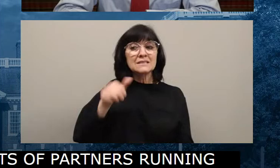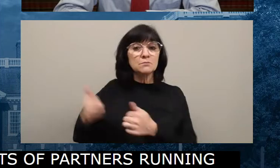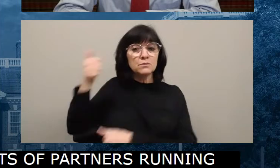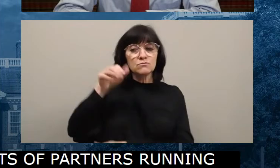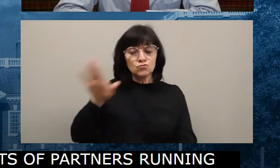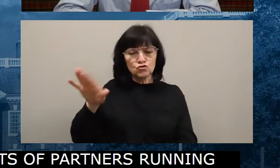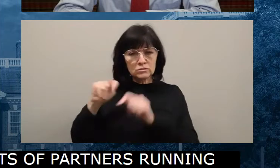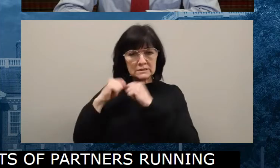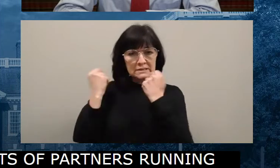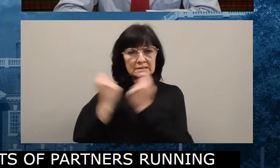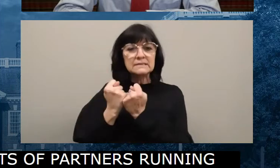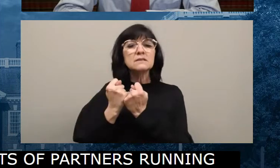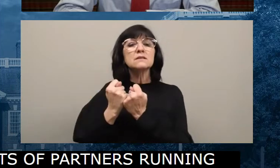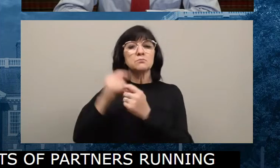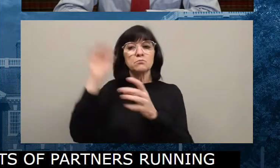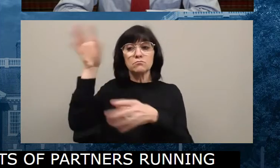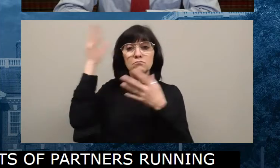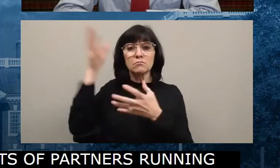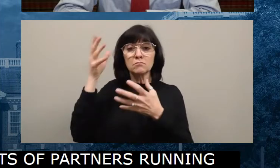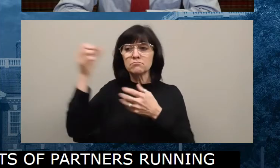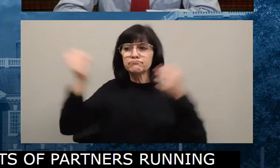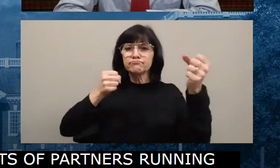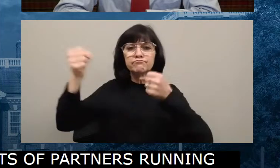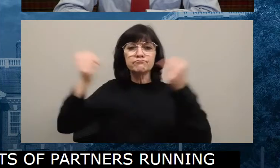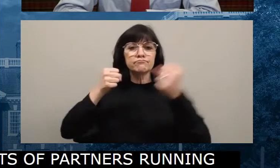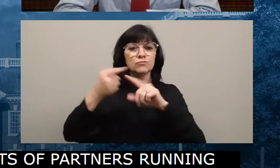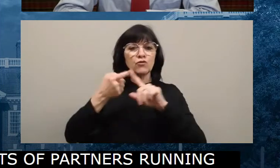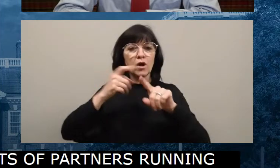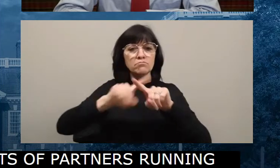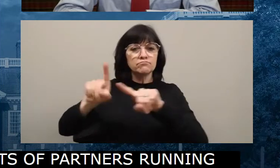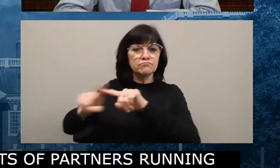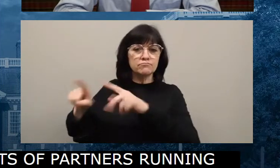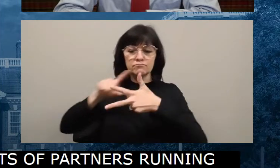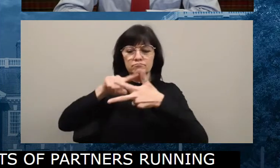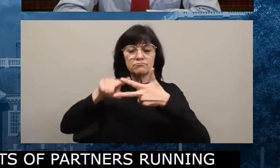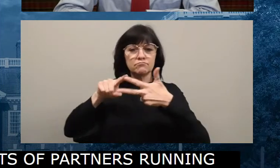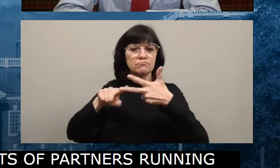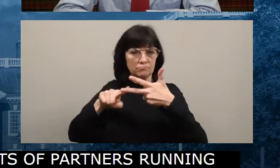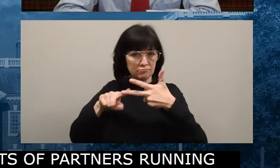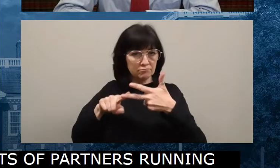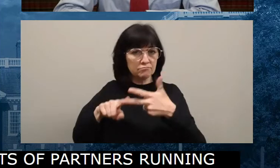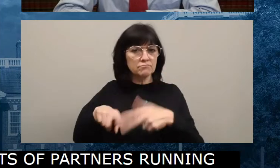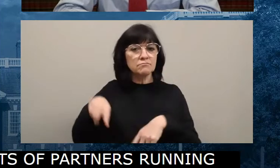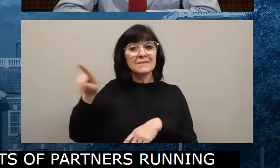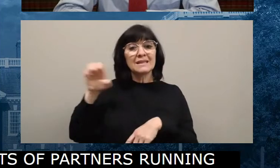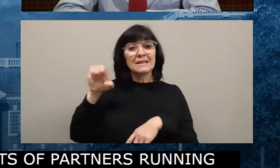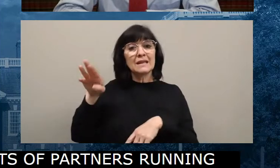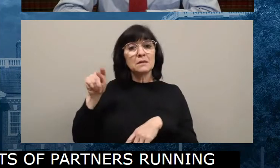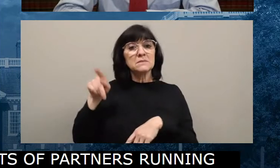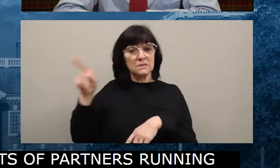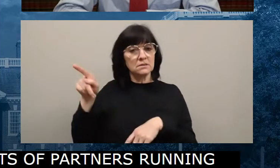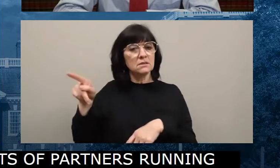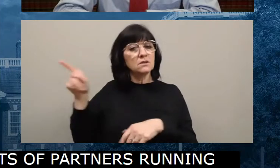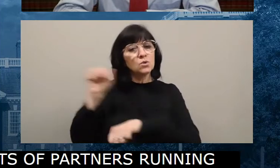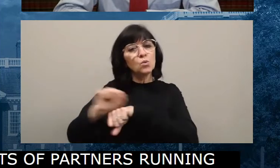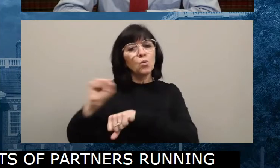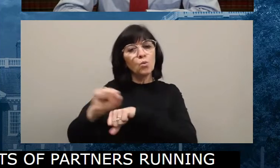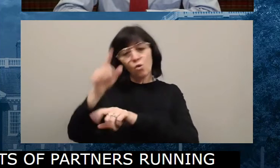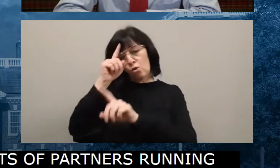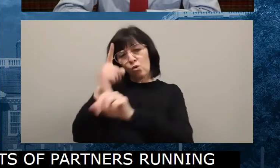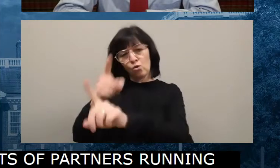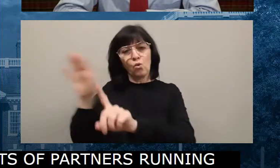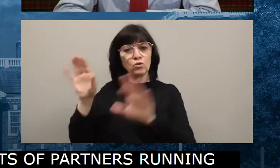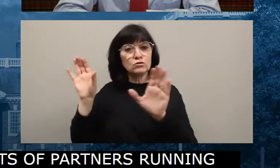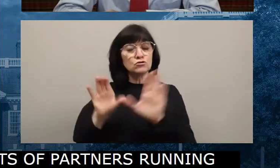3 counties. We had EMTs that were getting their certifications, were supervised by public health officials there